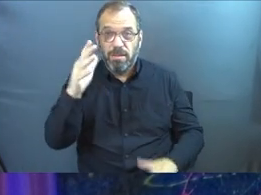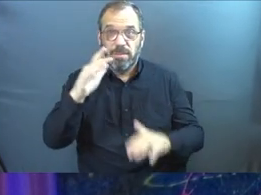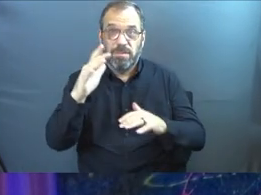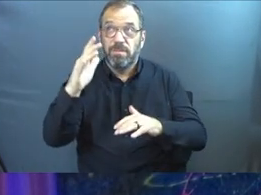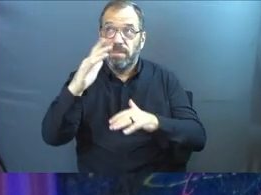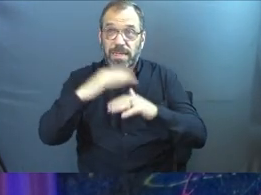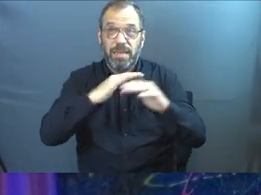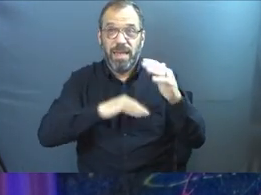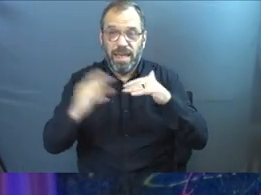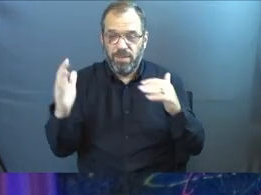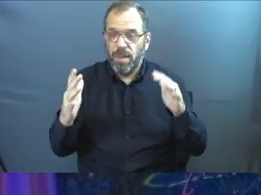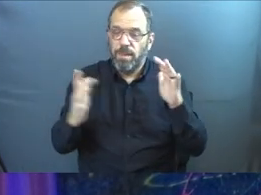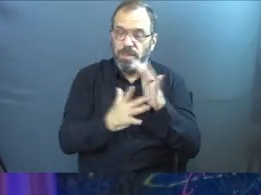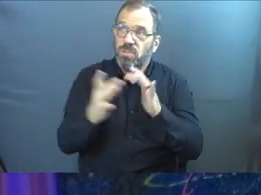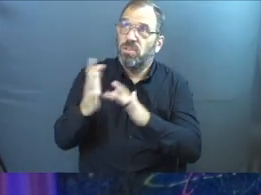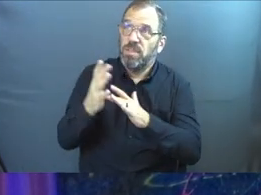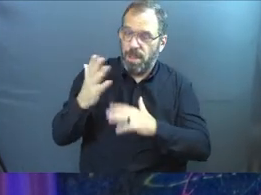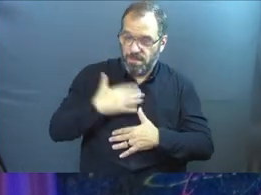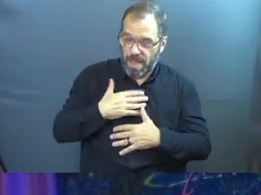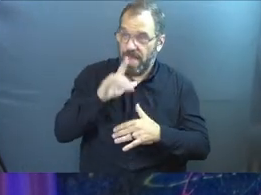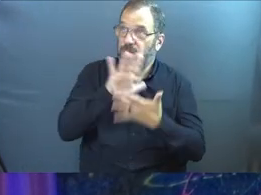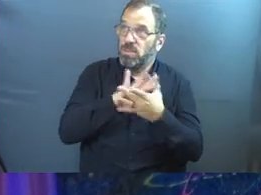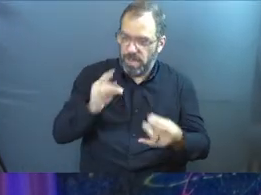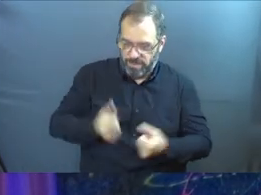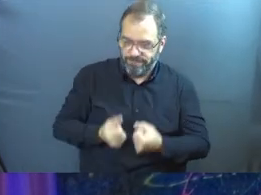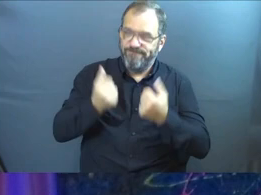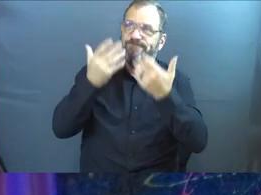And Jesus says, into your hands I commit my spirit.